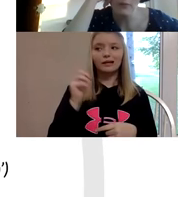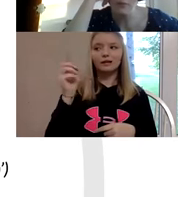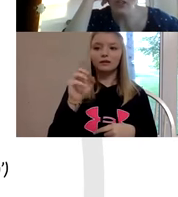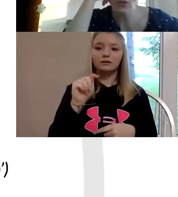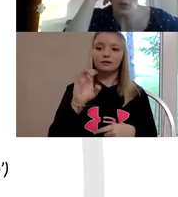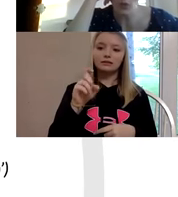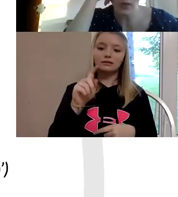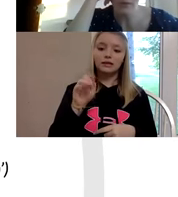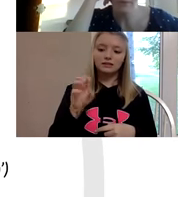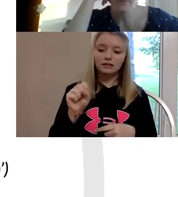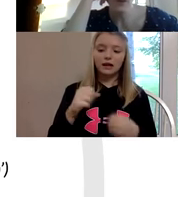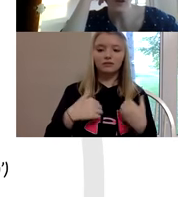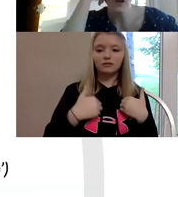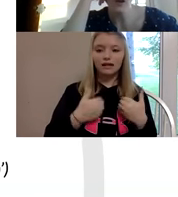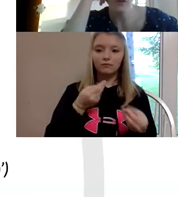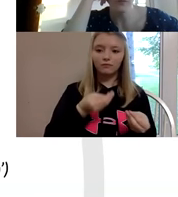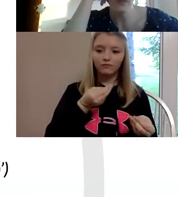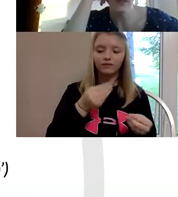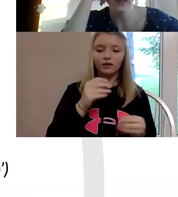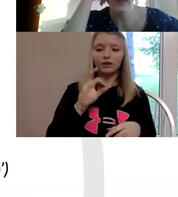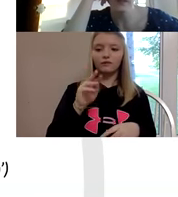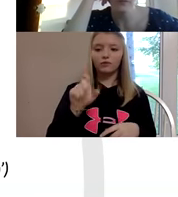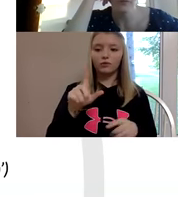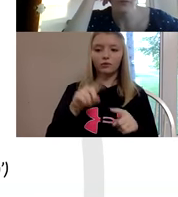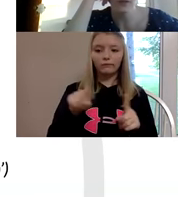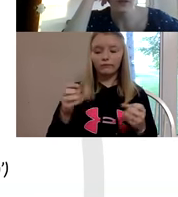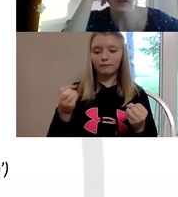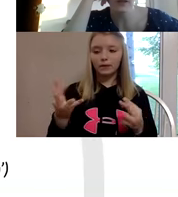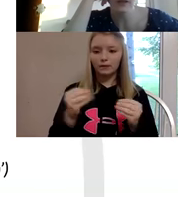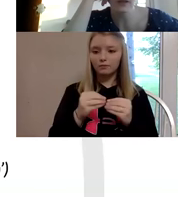fuel, and much more. The